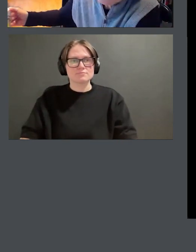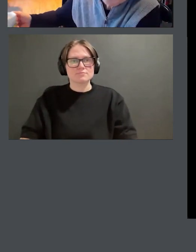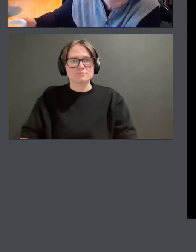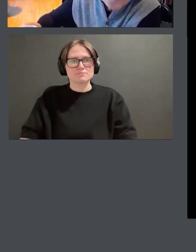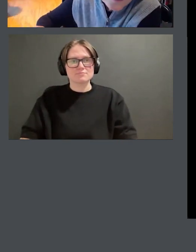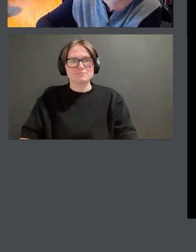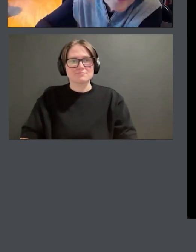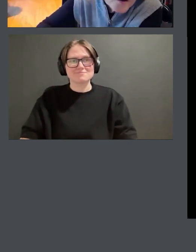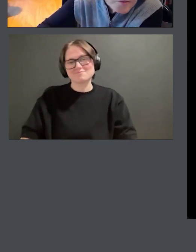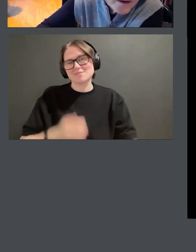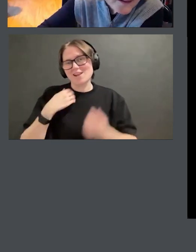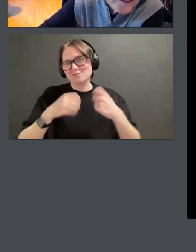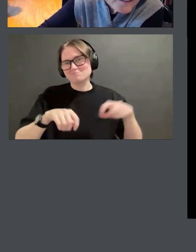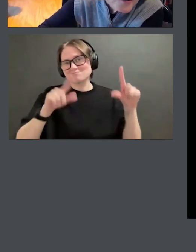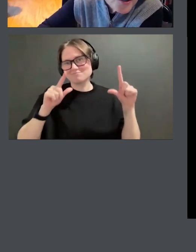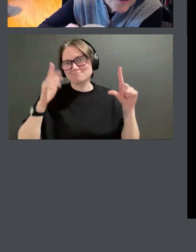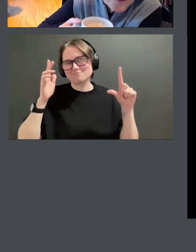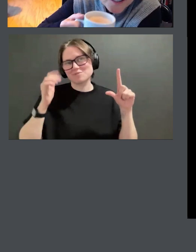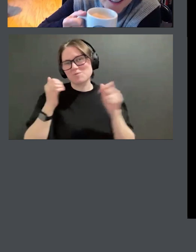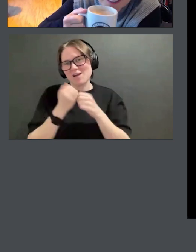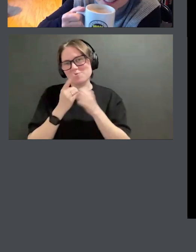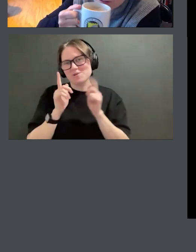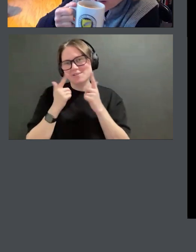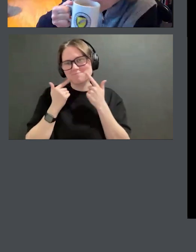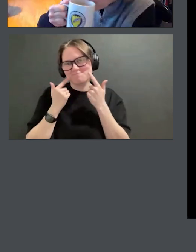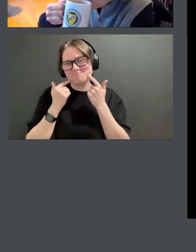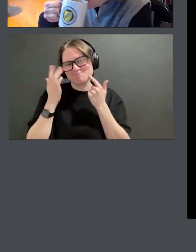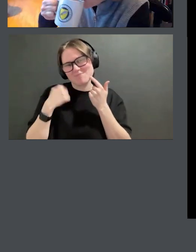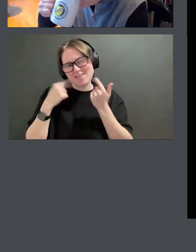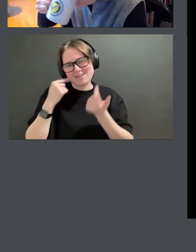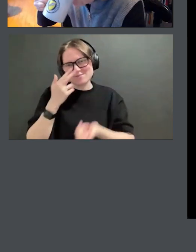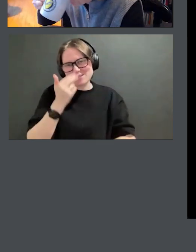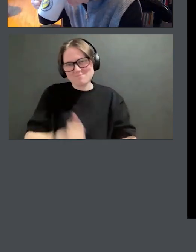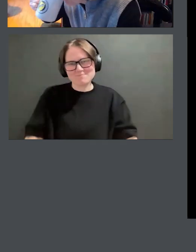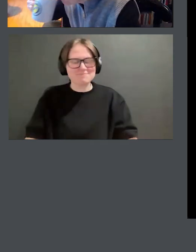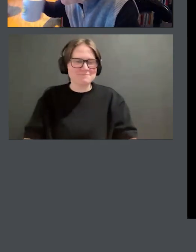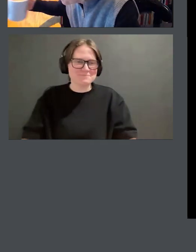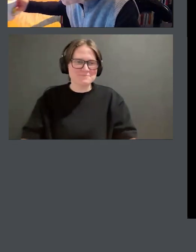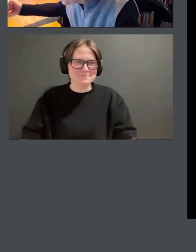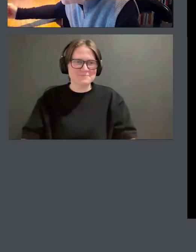And I just throw this in so everybody can get a little chuckle because I think it's funny.